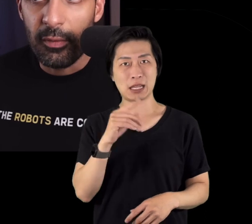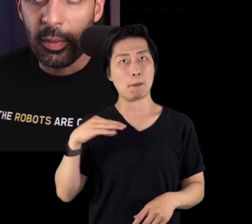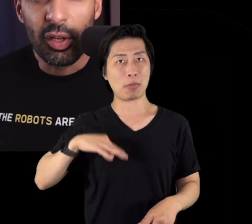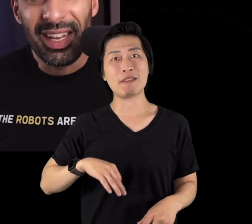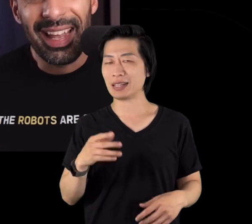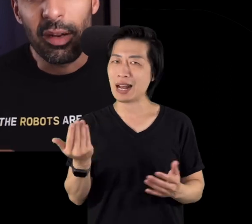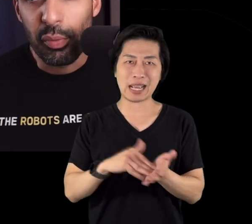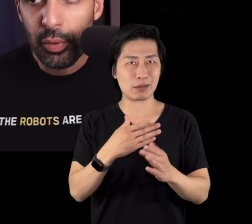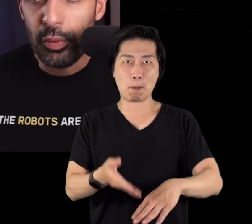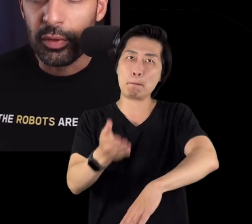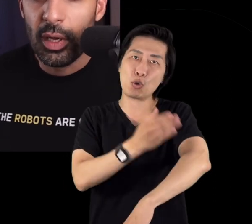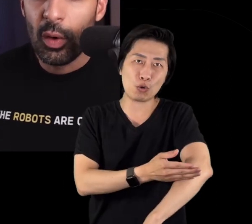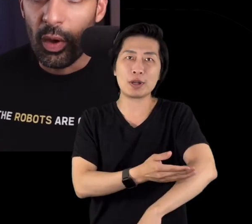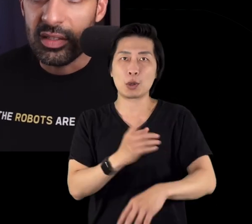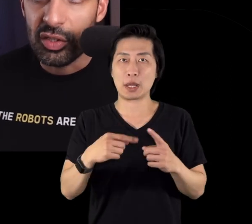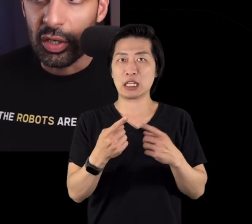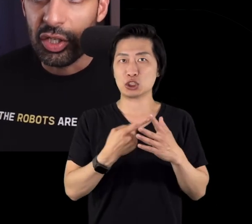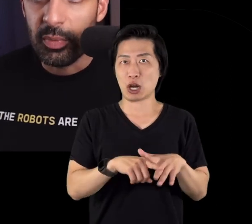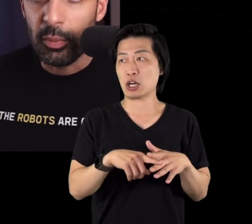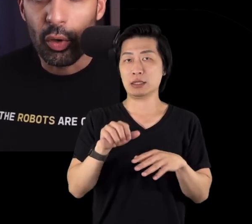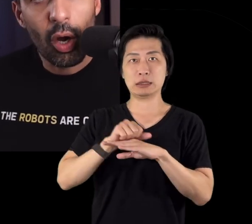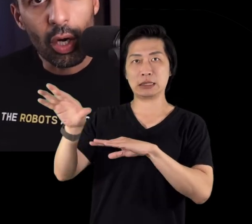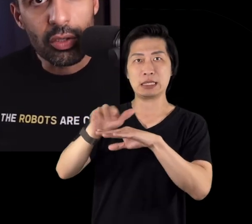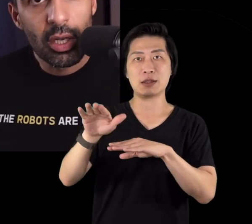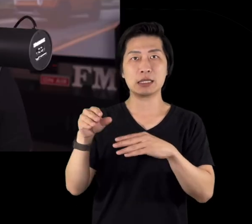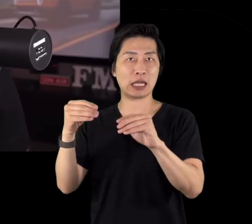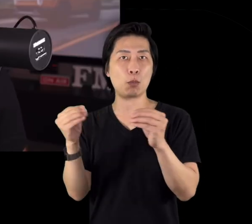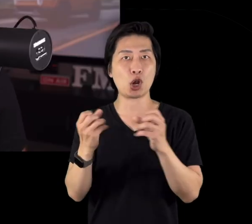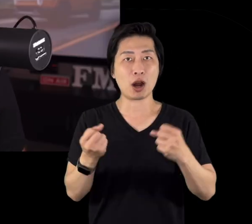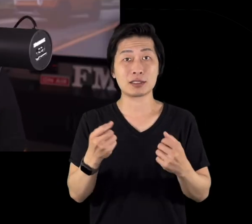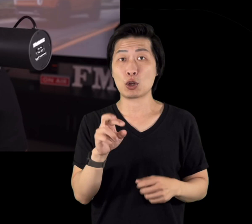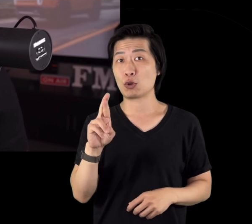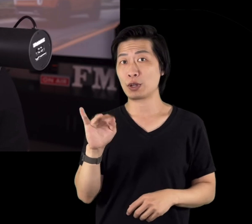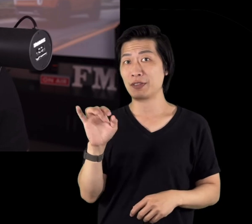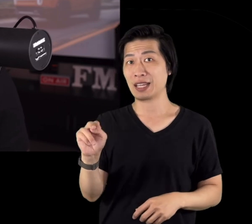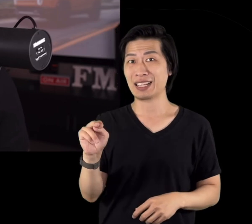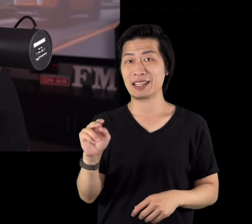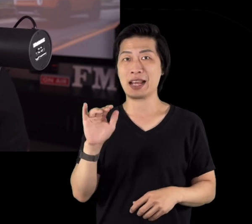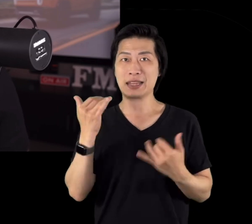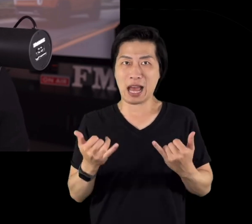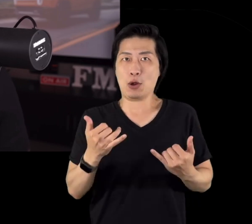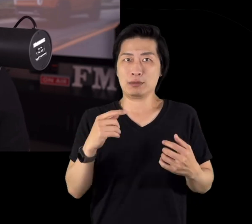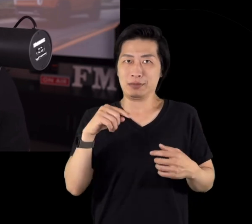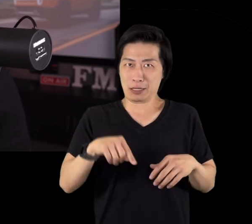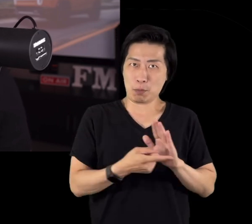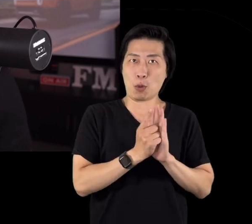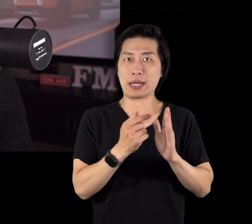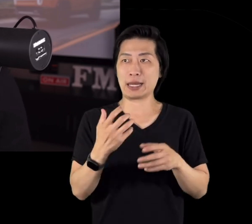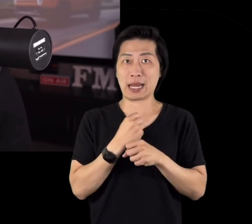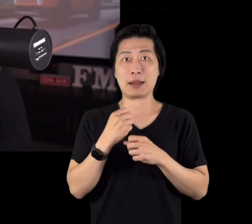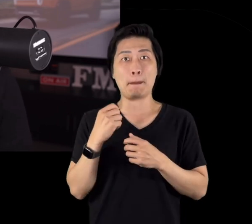their profitability again improved once they started shipping more cars. So Rivian is in this phase right now where they're getting benefits